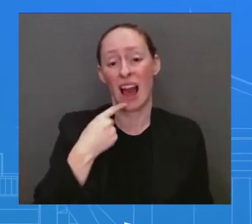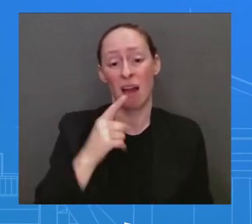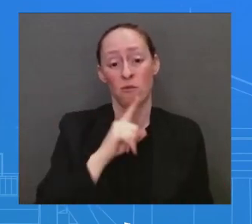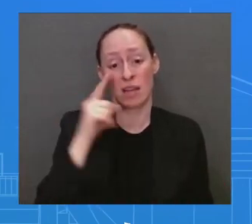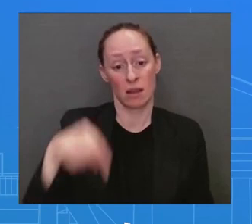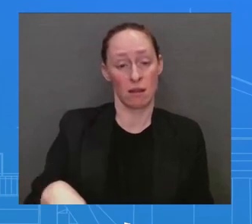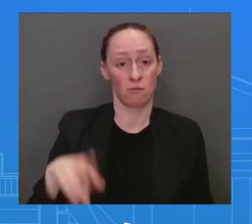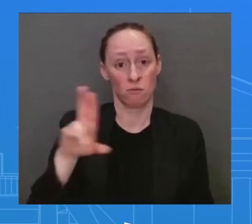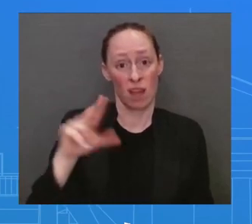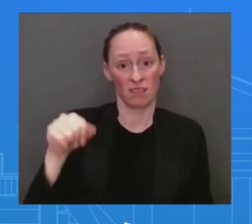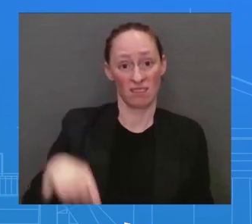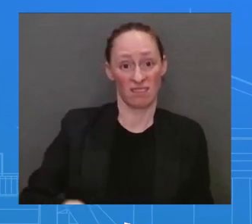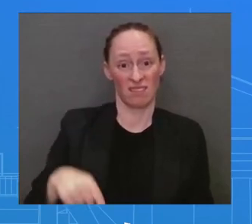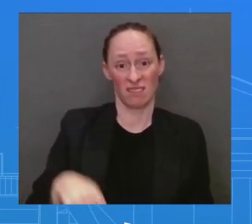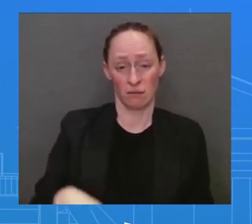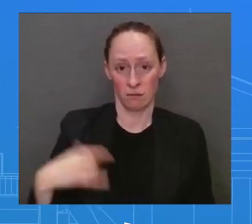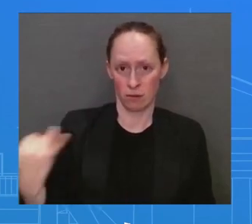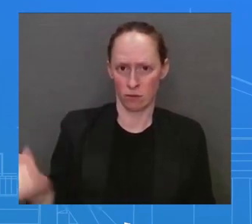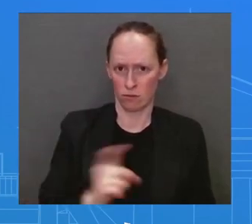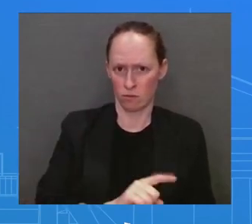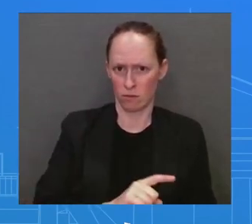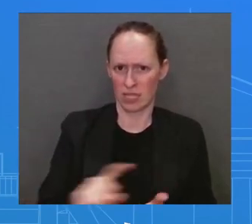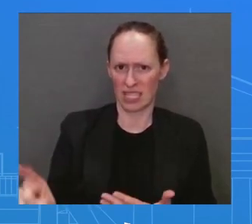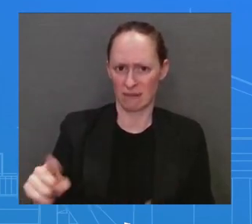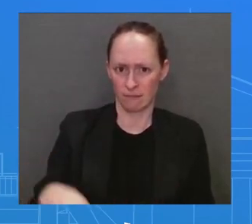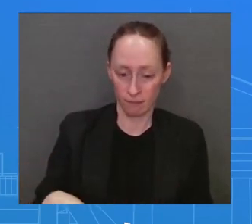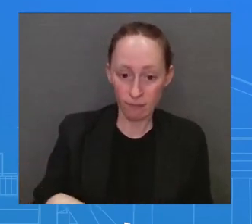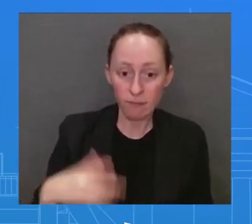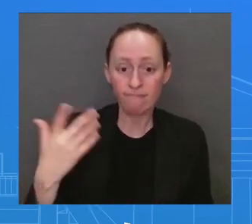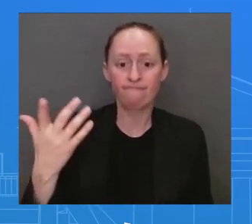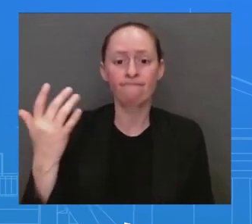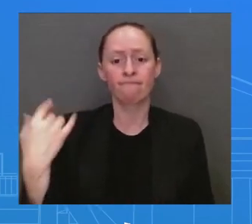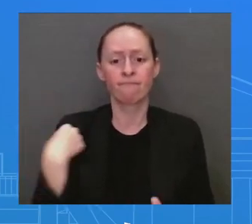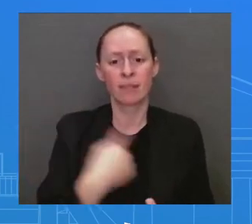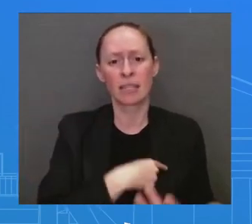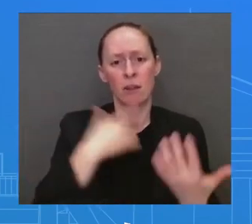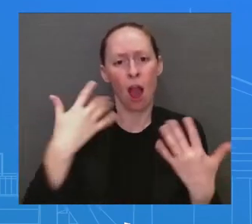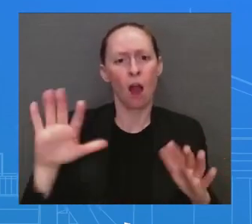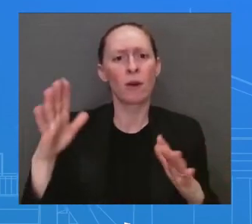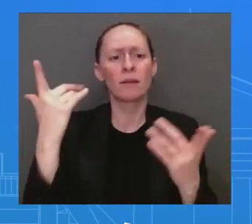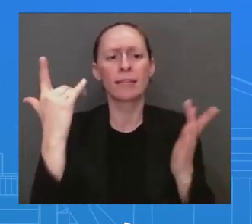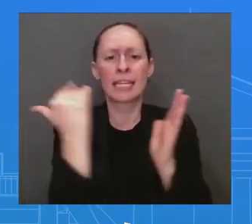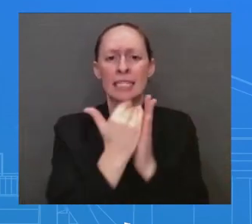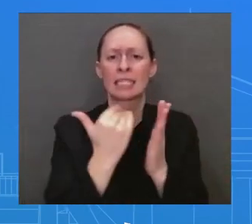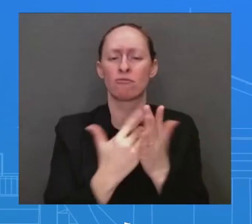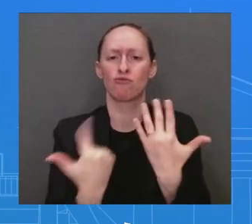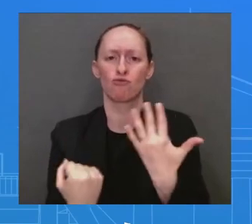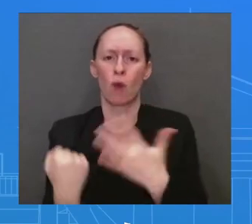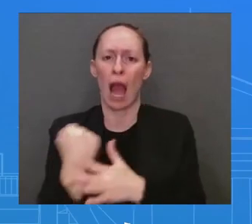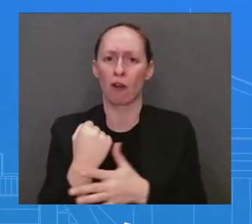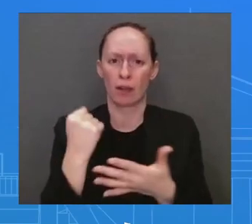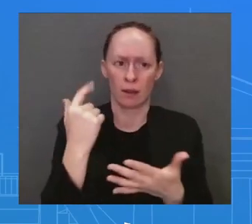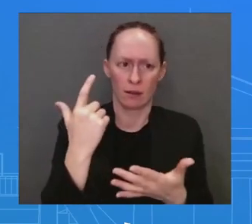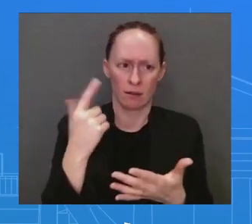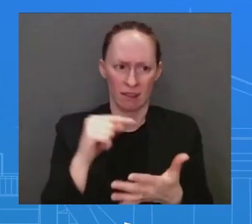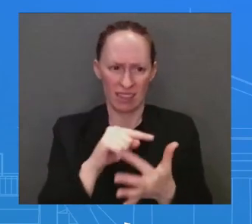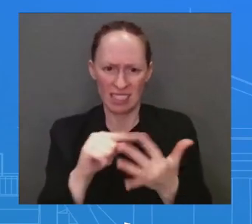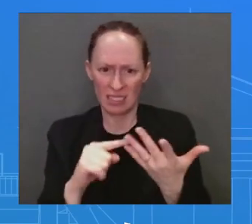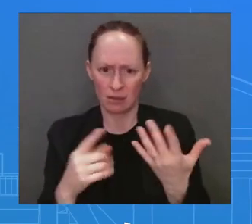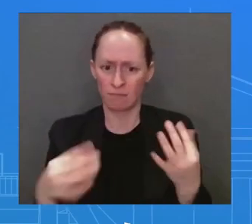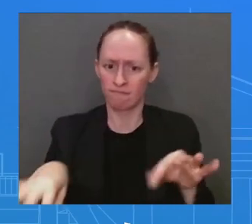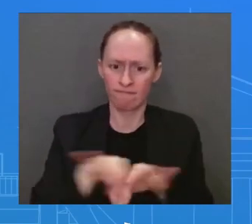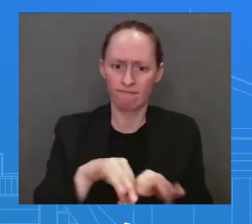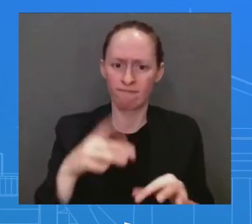the president's priorities as it relates to disaster relief, as it relates to child care. And so that's coming. That